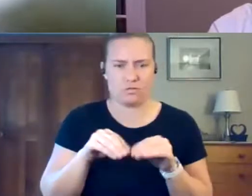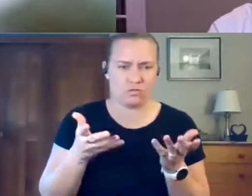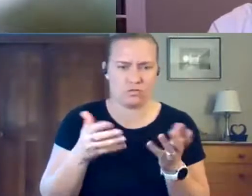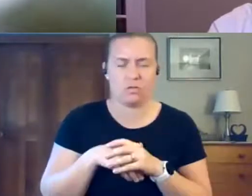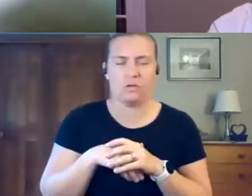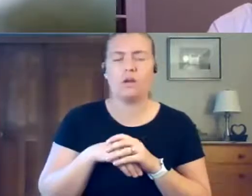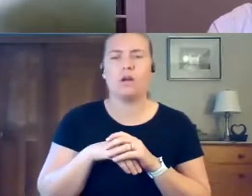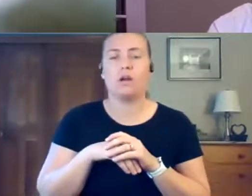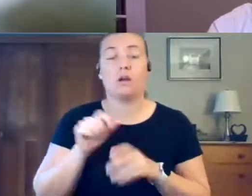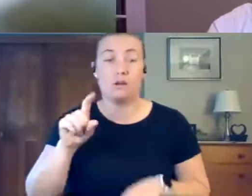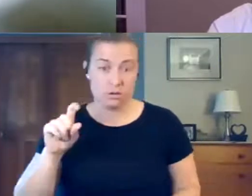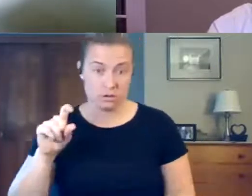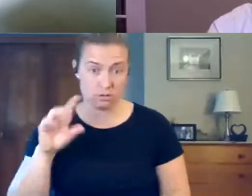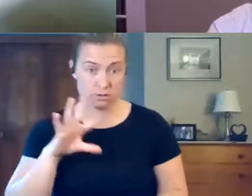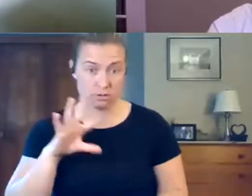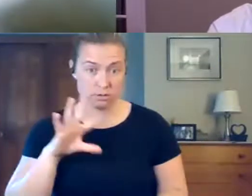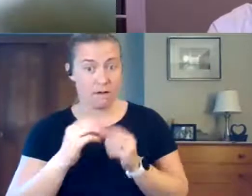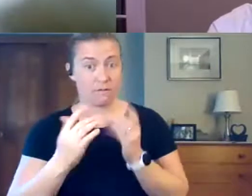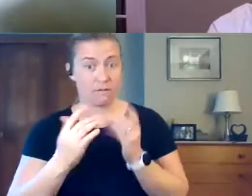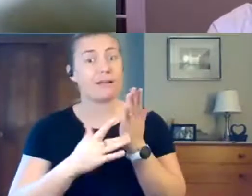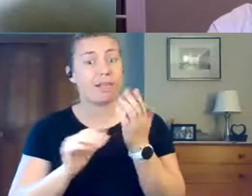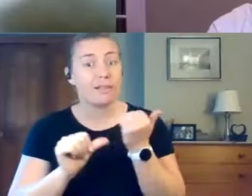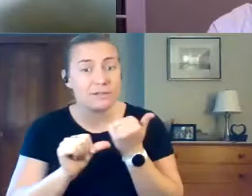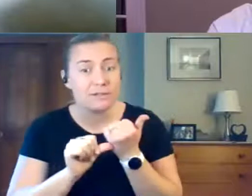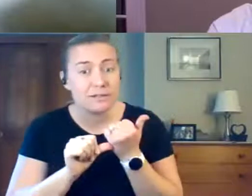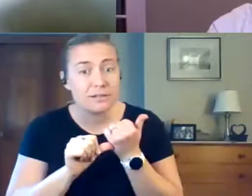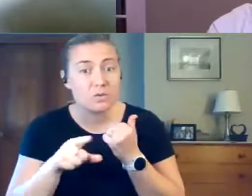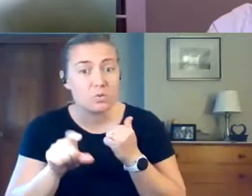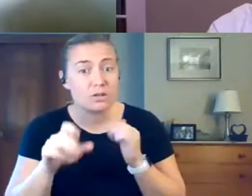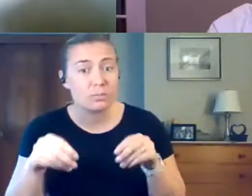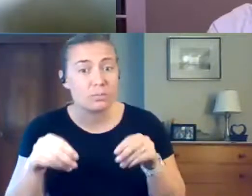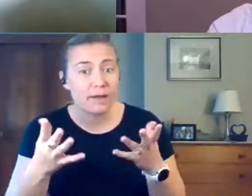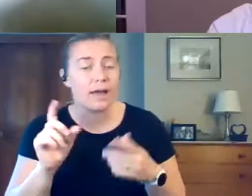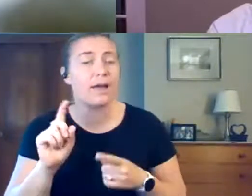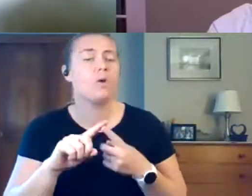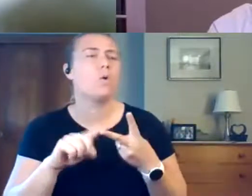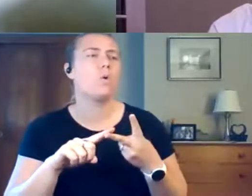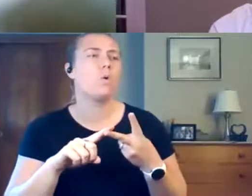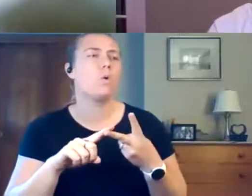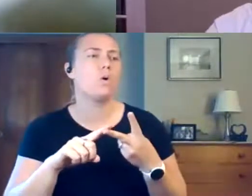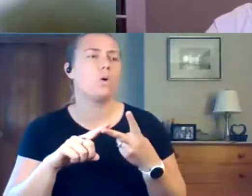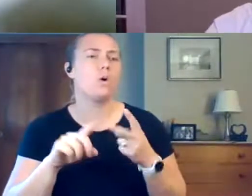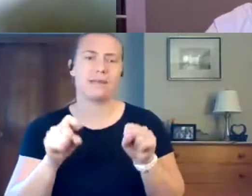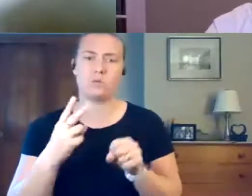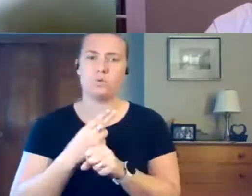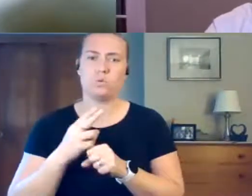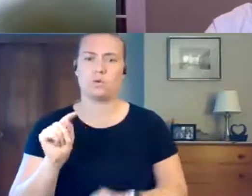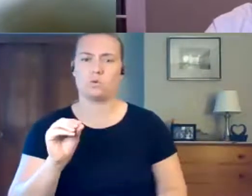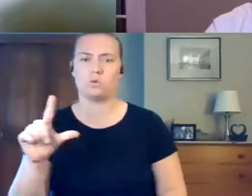involve technical assistance that you need to provide, or can it all be provided in a toolkit?